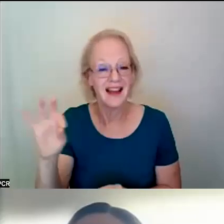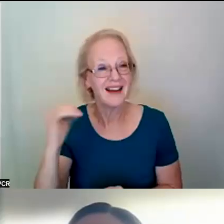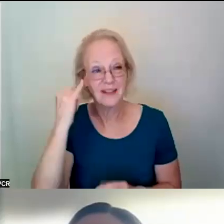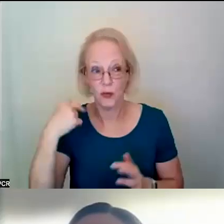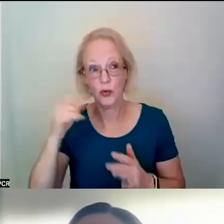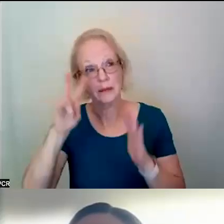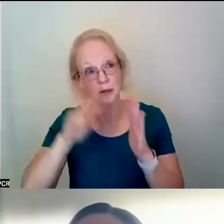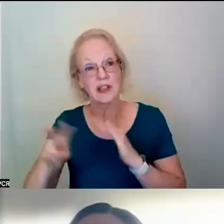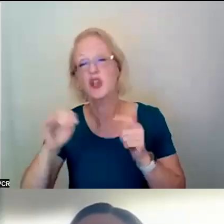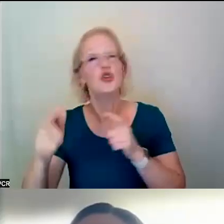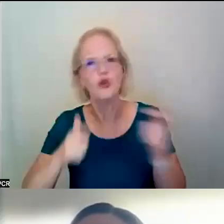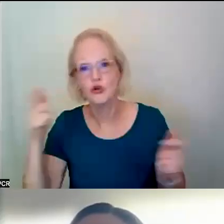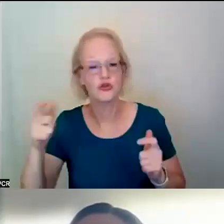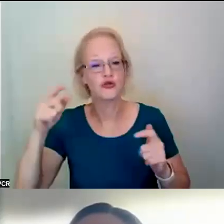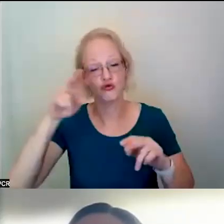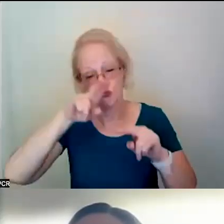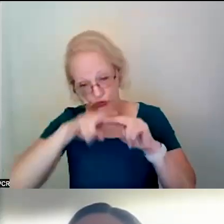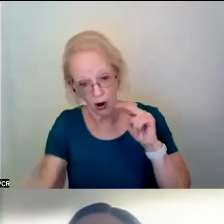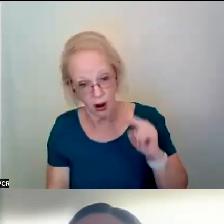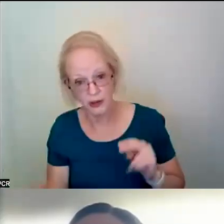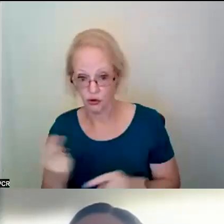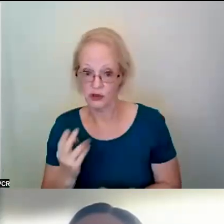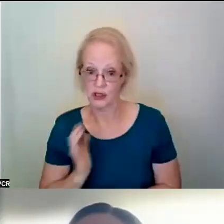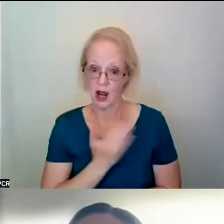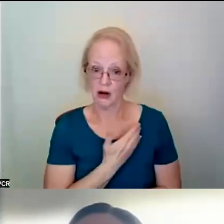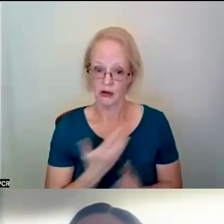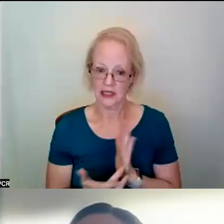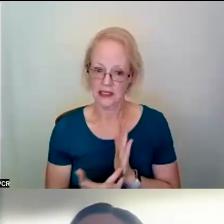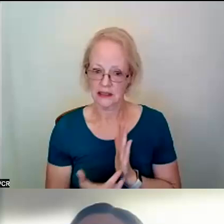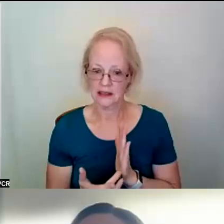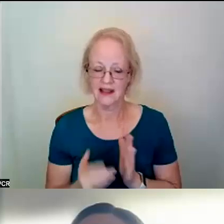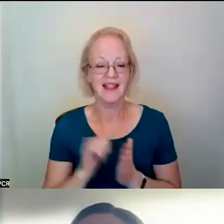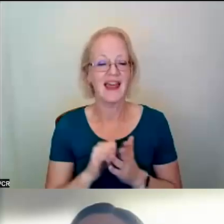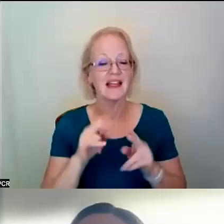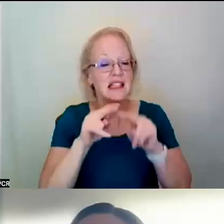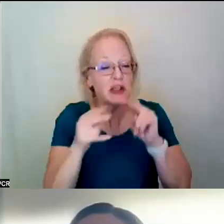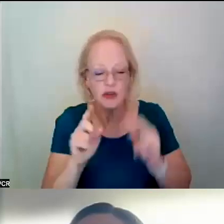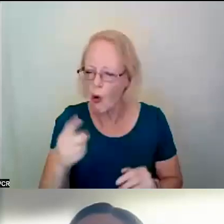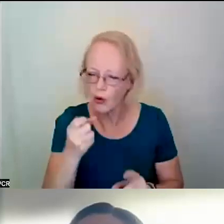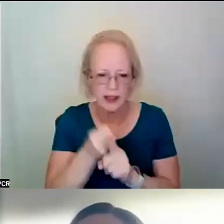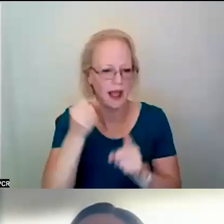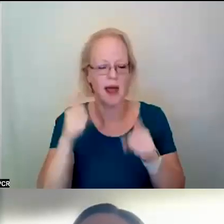techniques, the decrease only occurred once, and it was less than 1%.